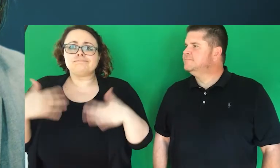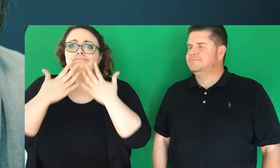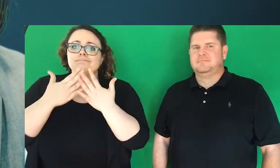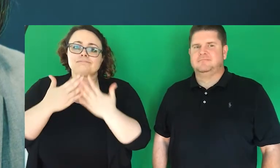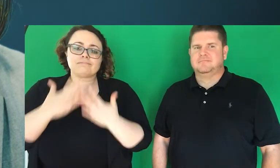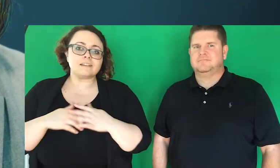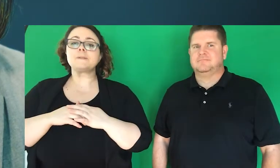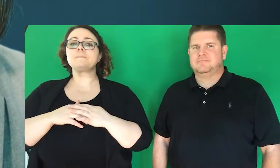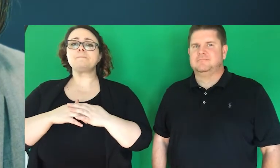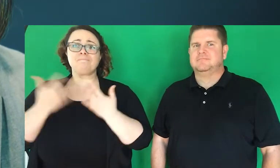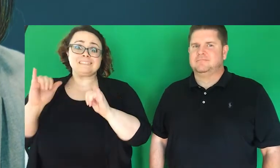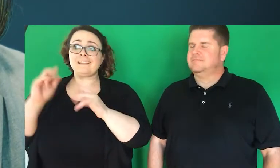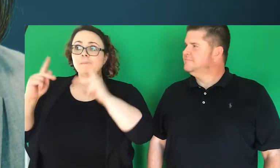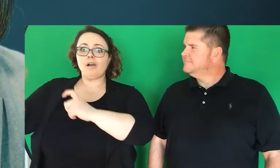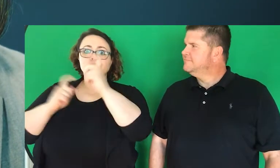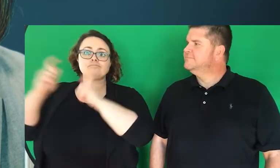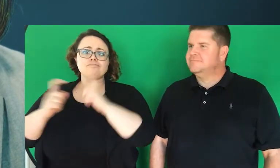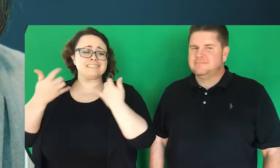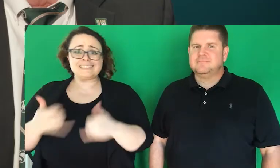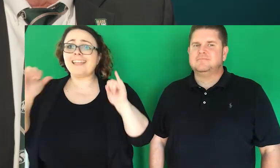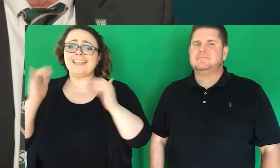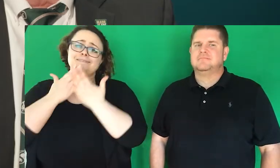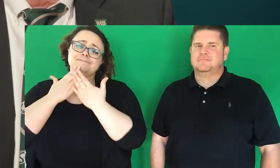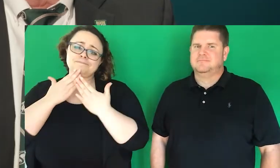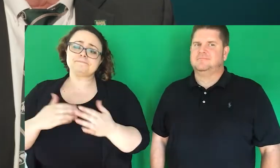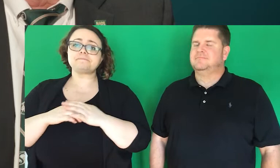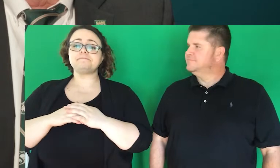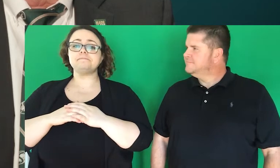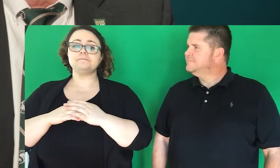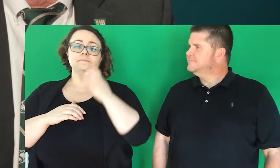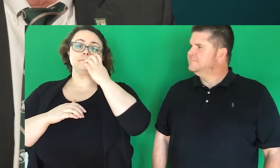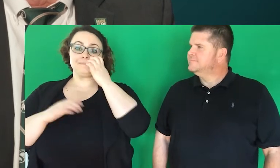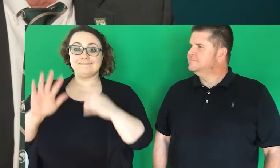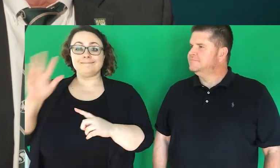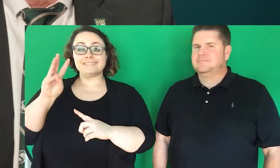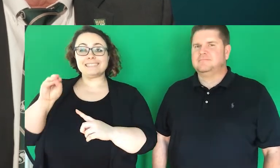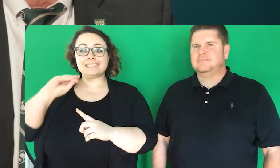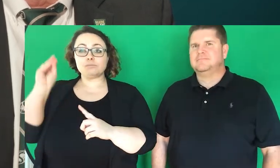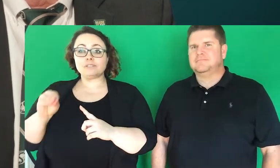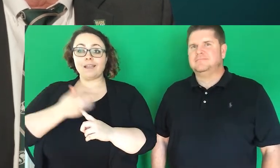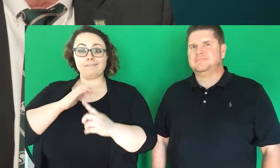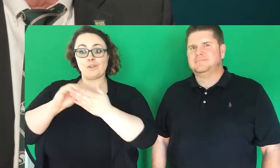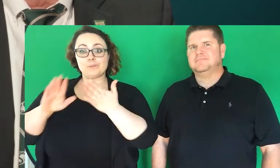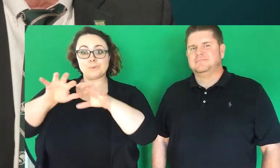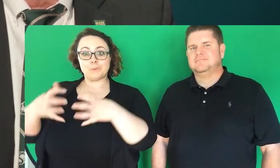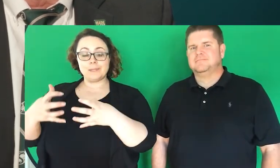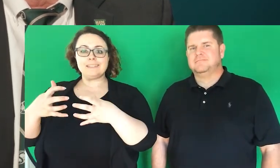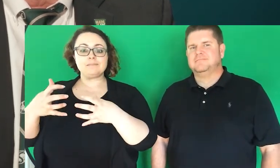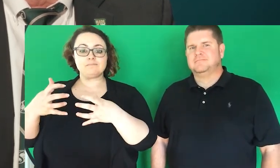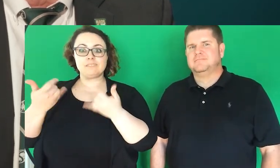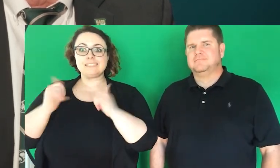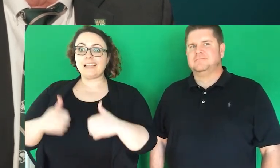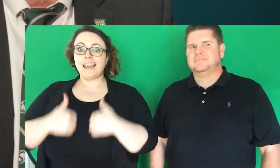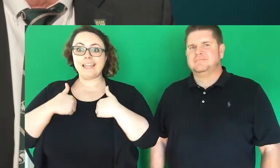that and continues to contribute to that. And so, 60% of our students remain in